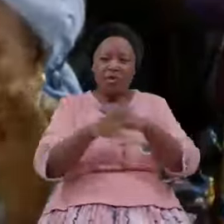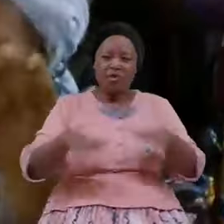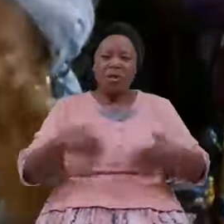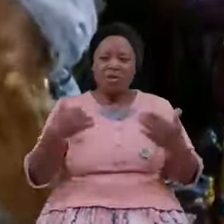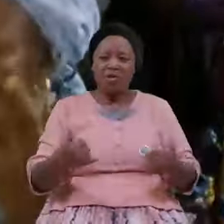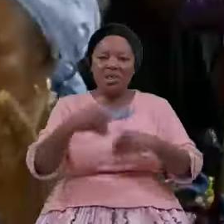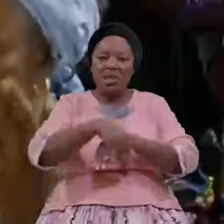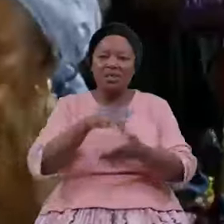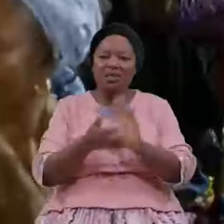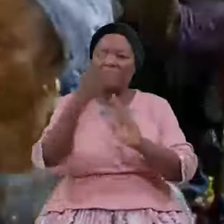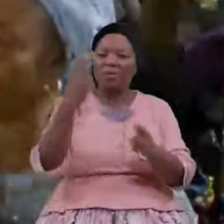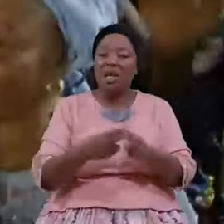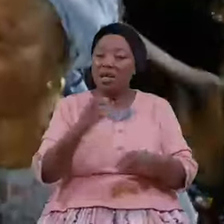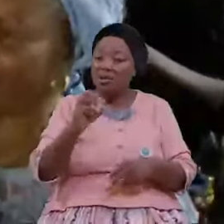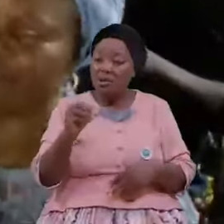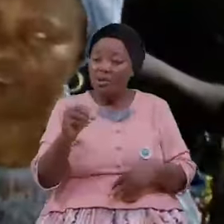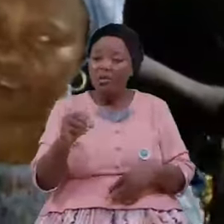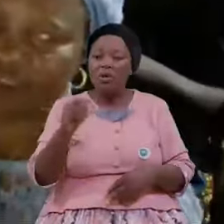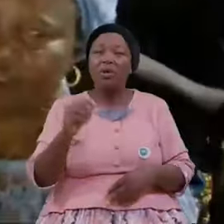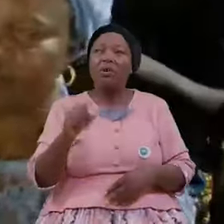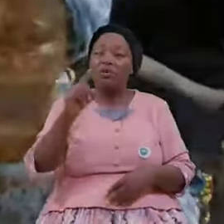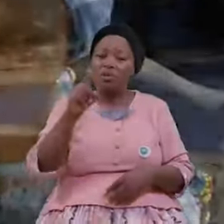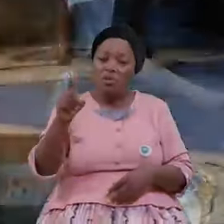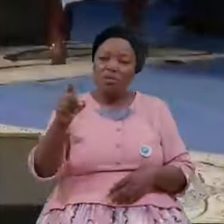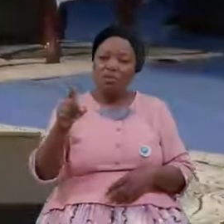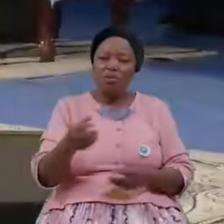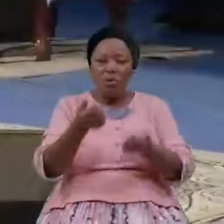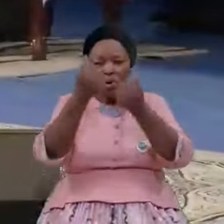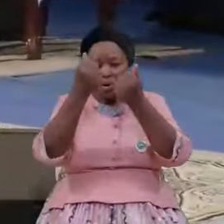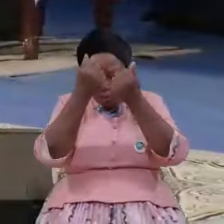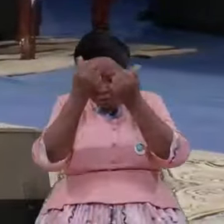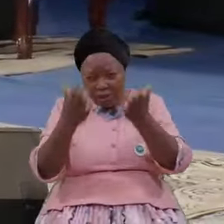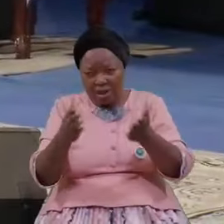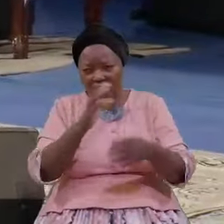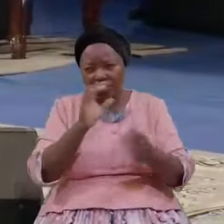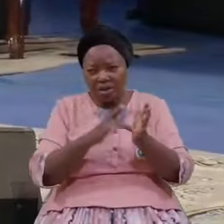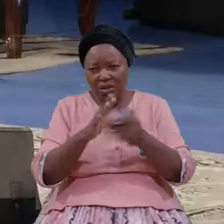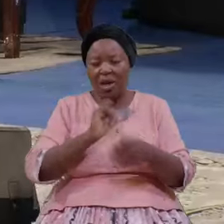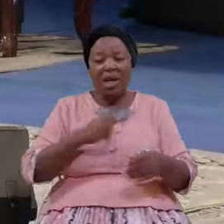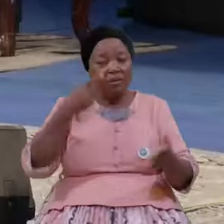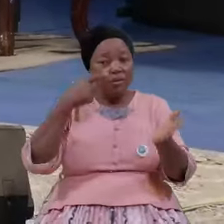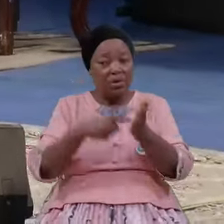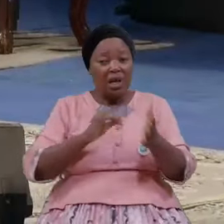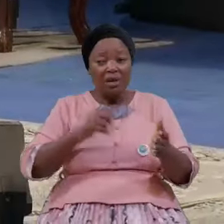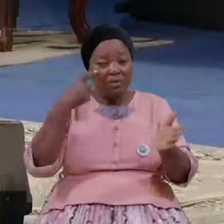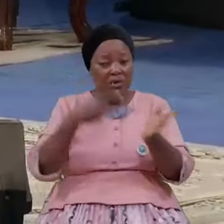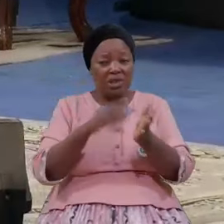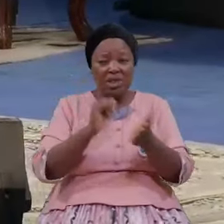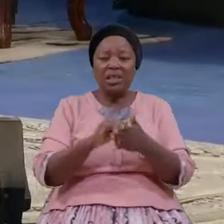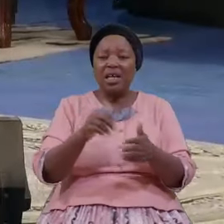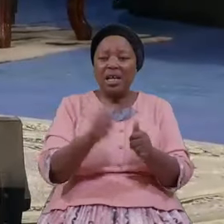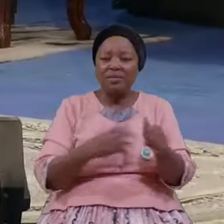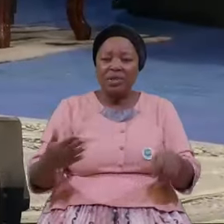so they obeyed Jesus. I've noticed that everything, every time we obey